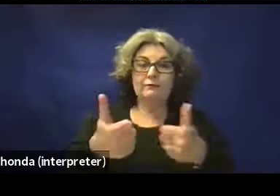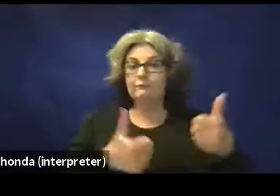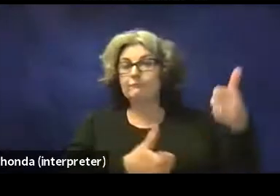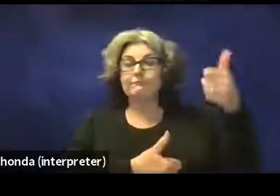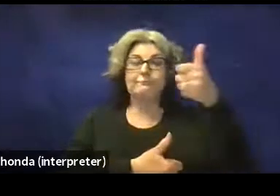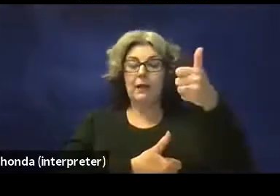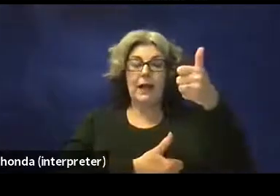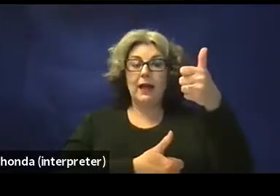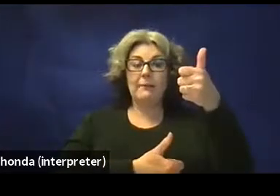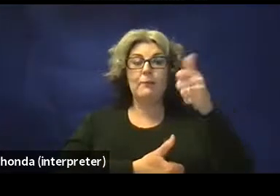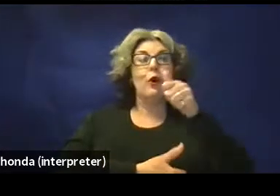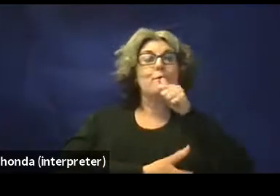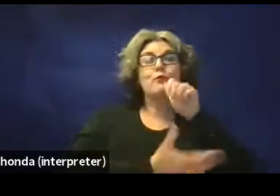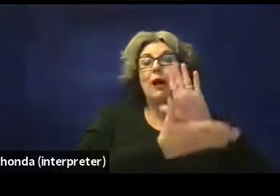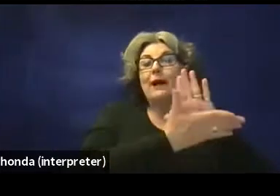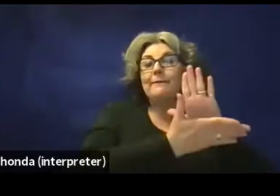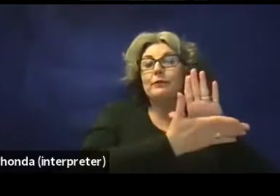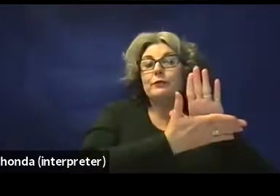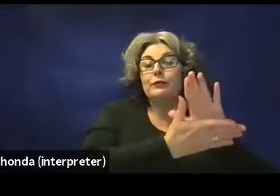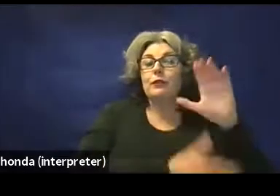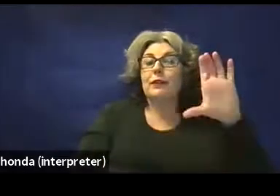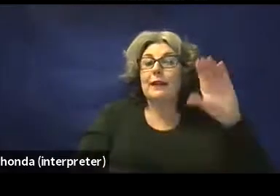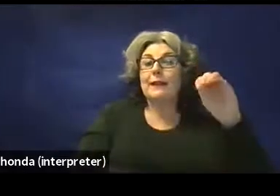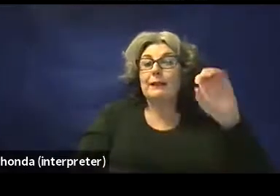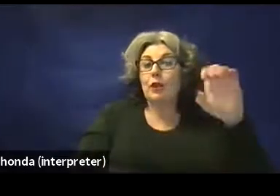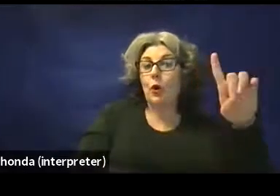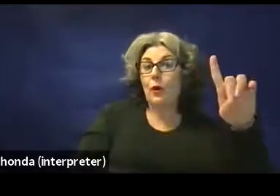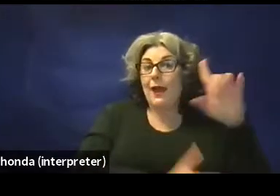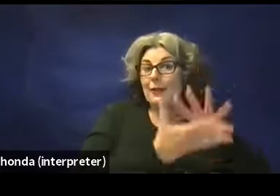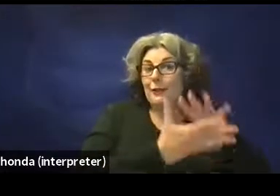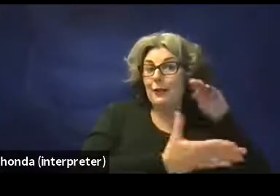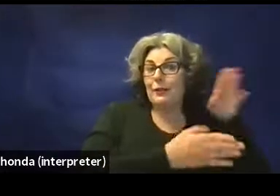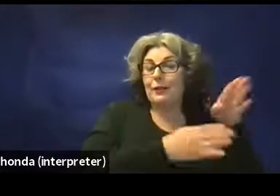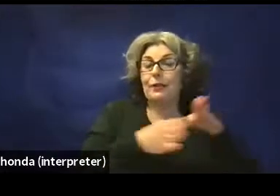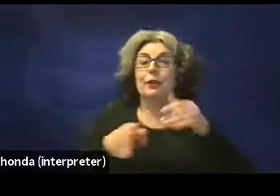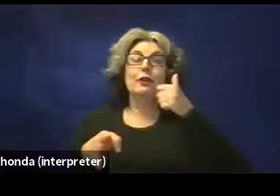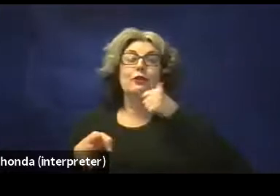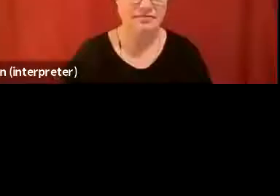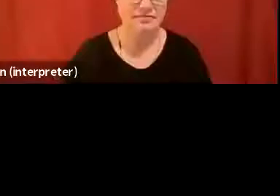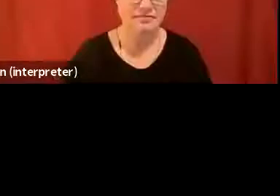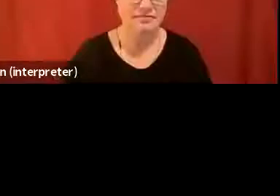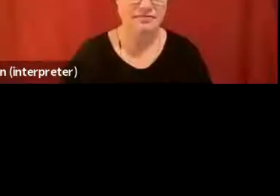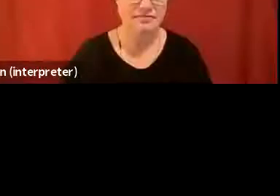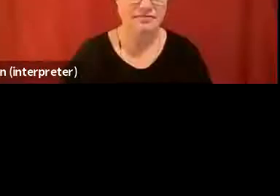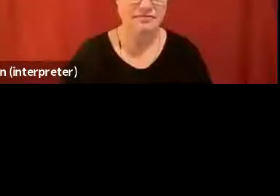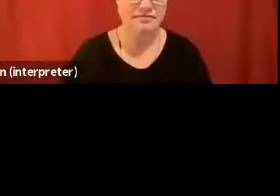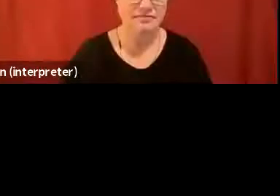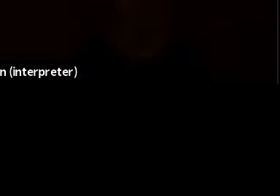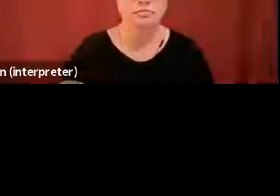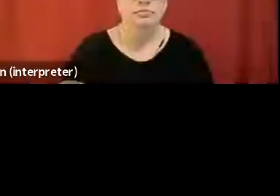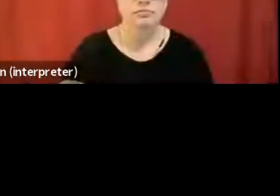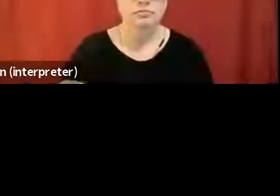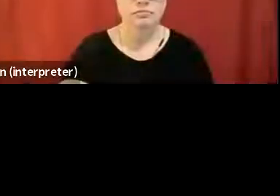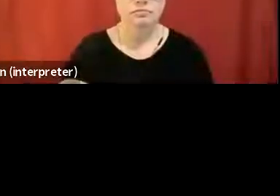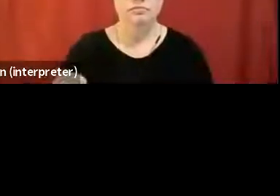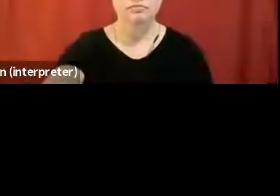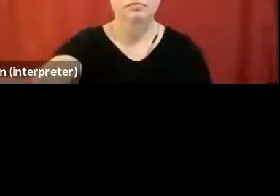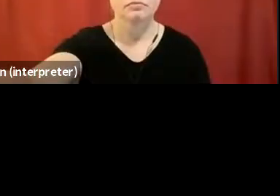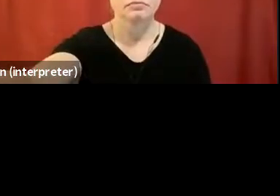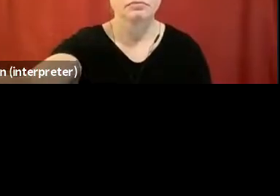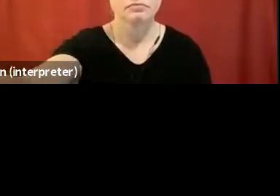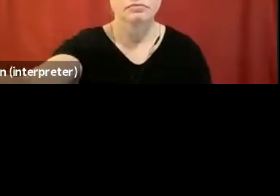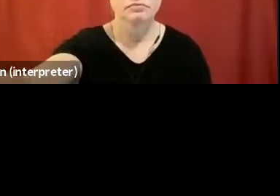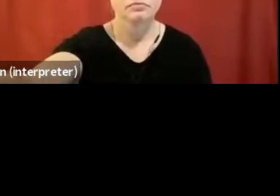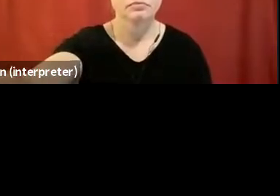echelons of private school and co-ed learning to, girls around the world. You still aren't